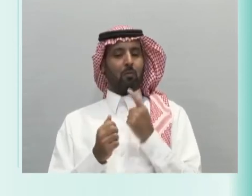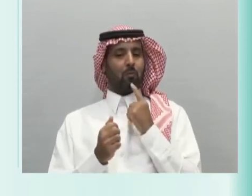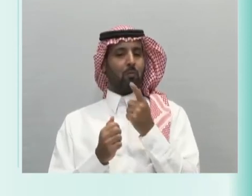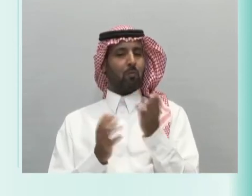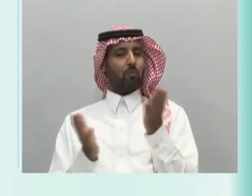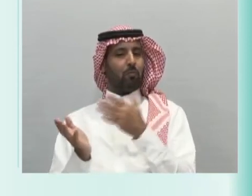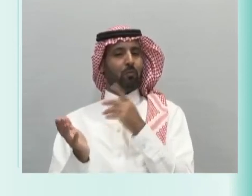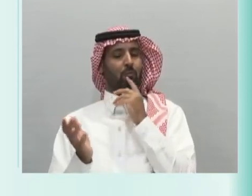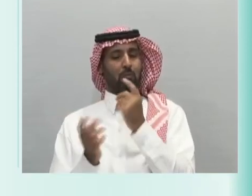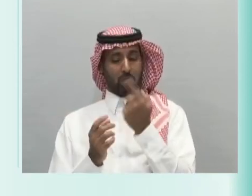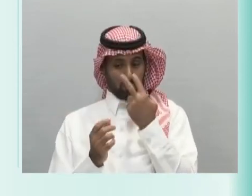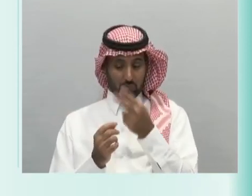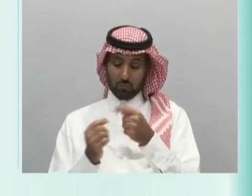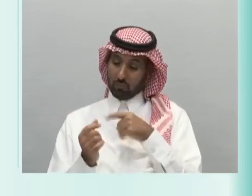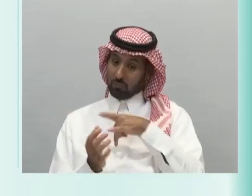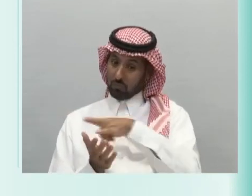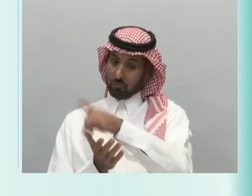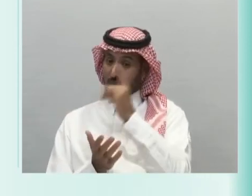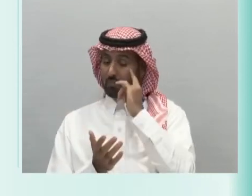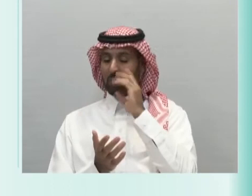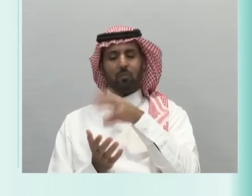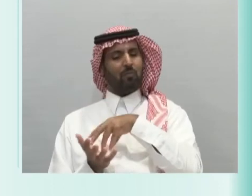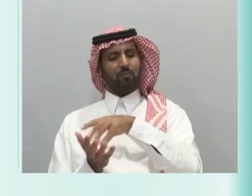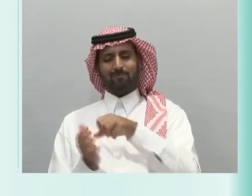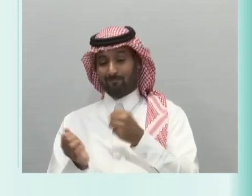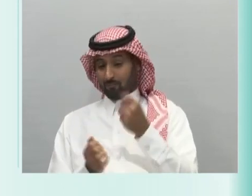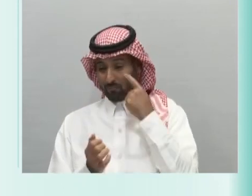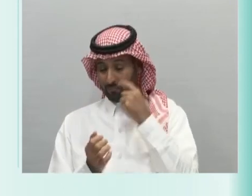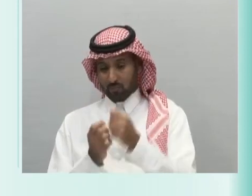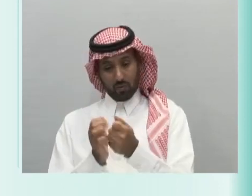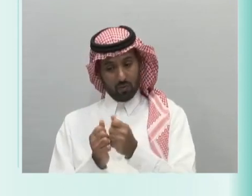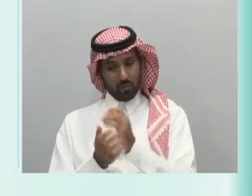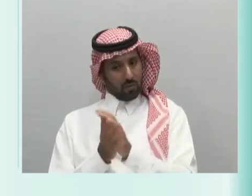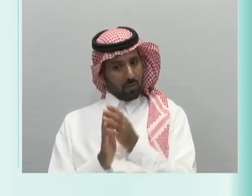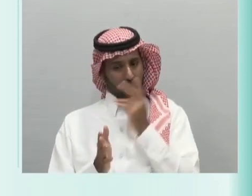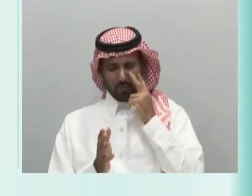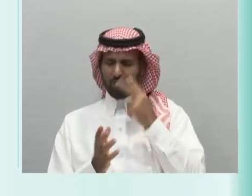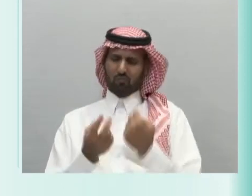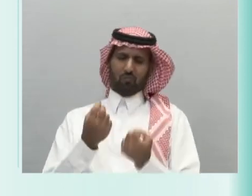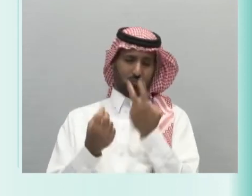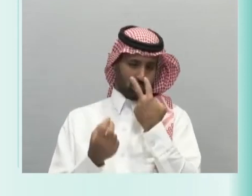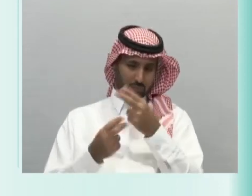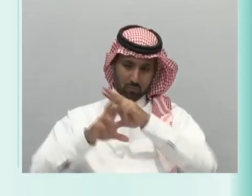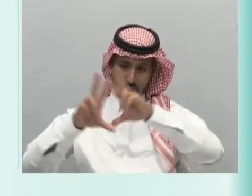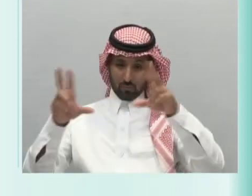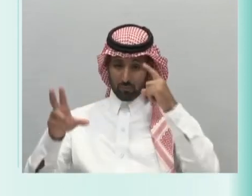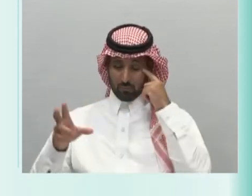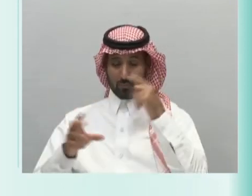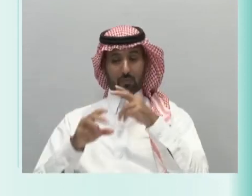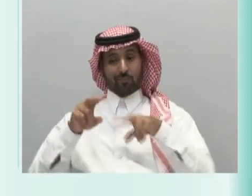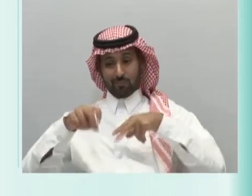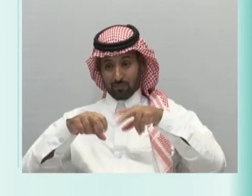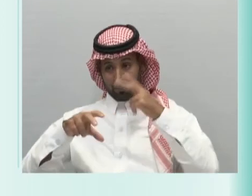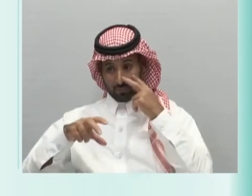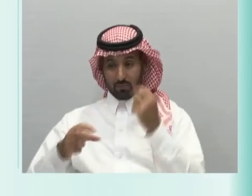the wildlife park? The writer wouldn't charge any for admission because according to him, when you